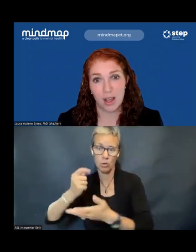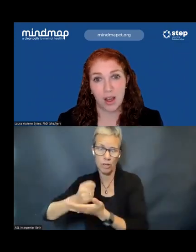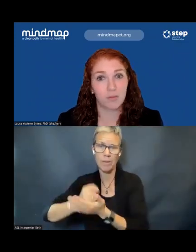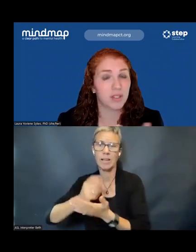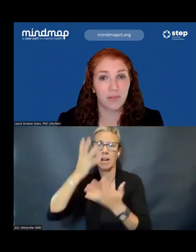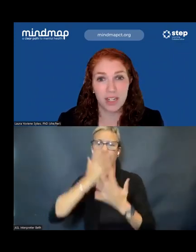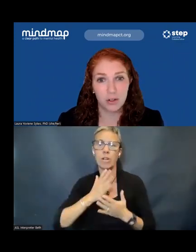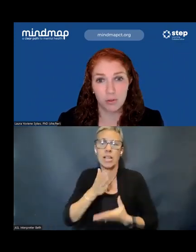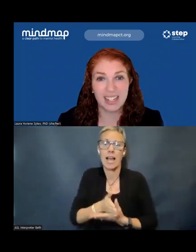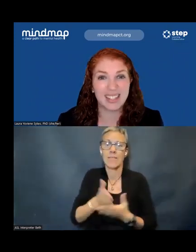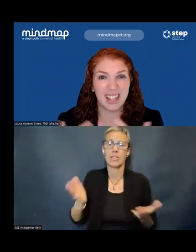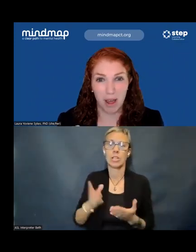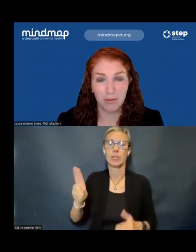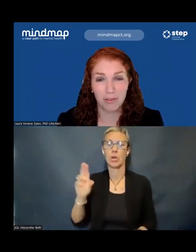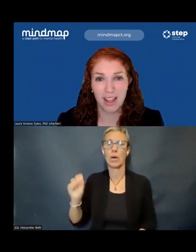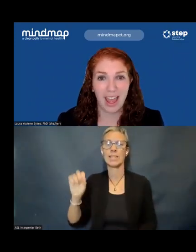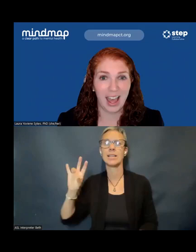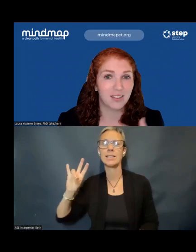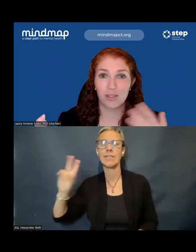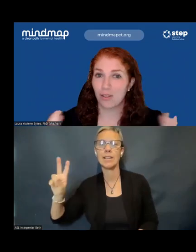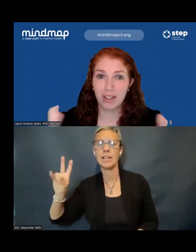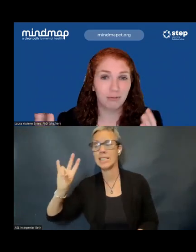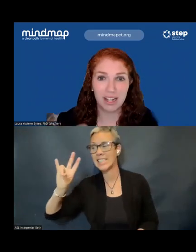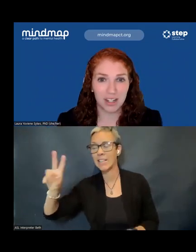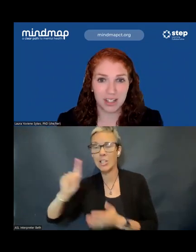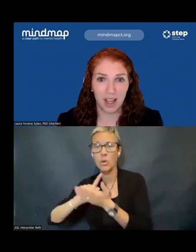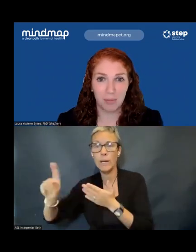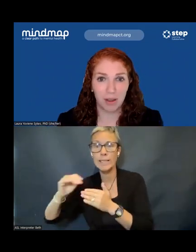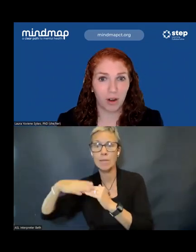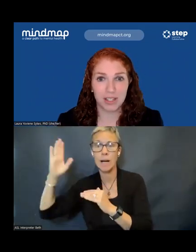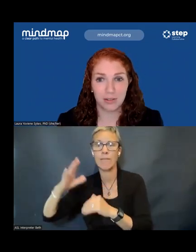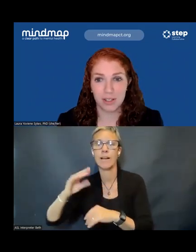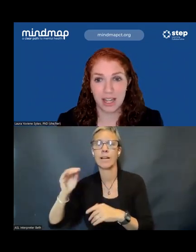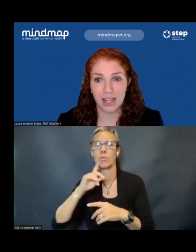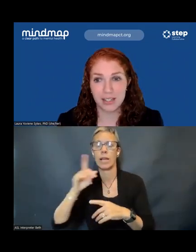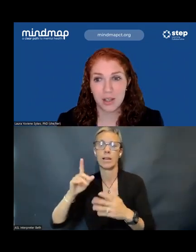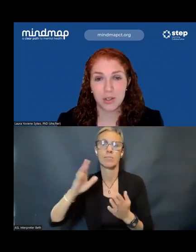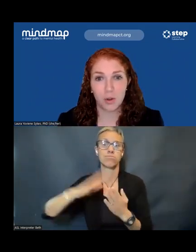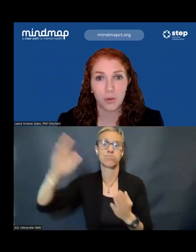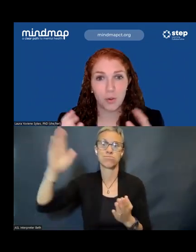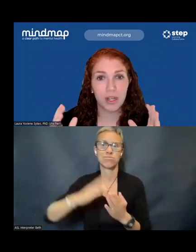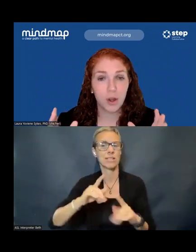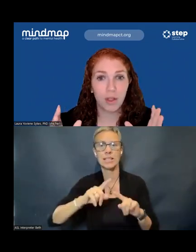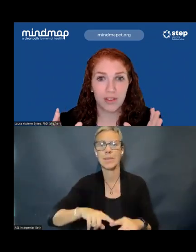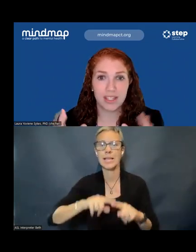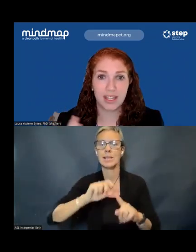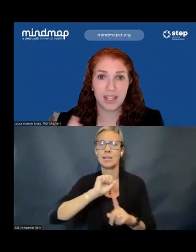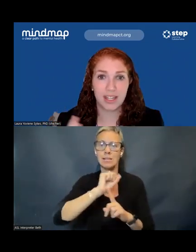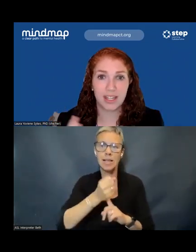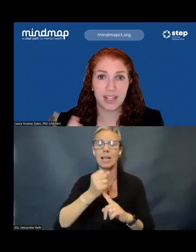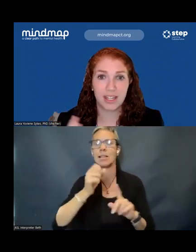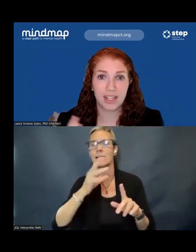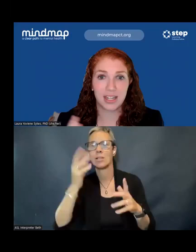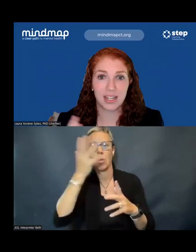is 72 weeks and above, and really ranges across different settings. So we know that this is an